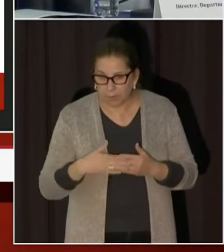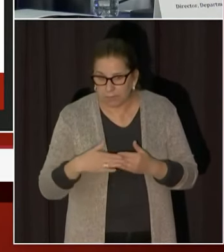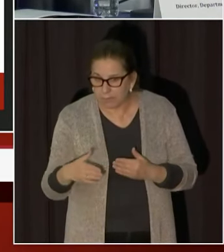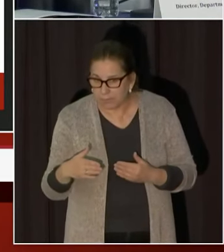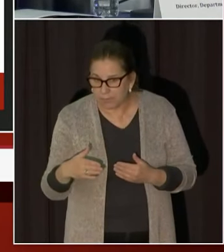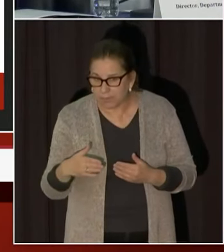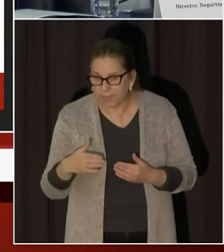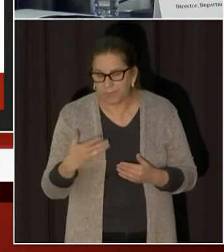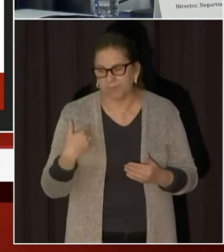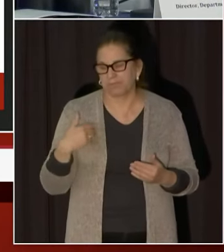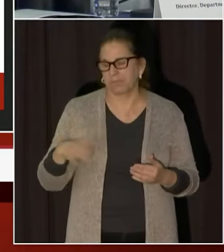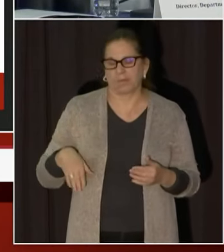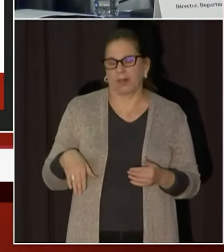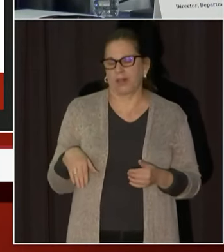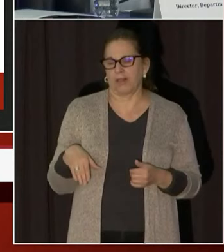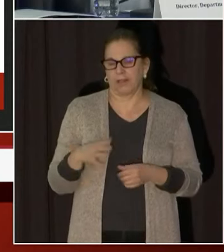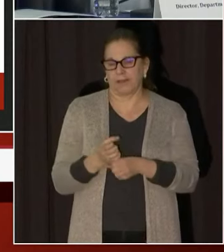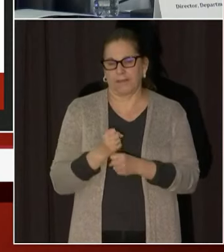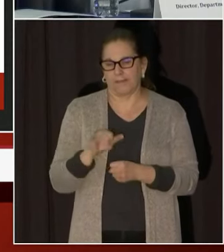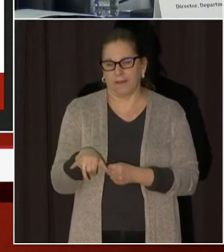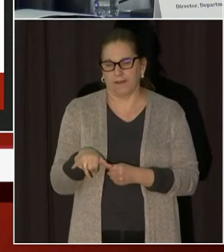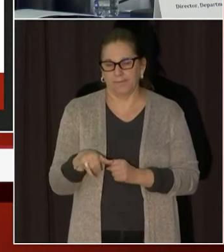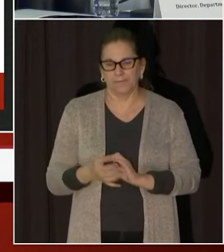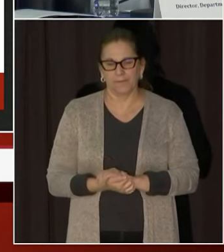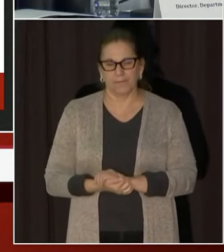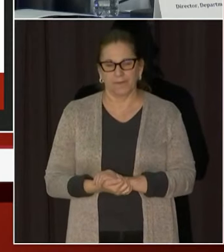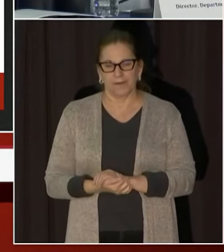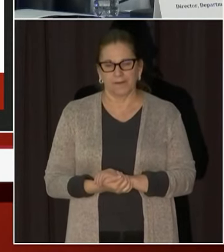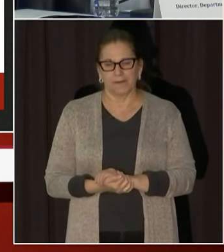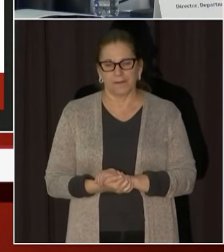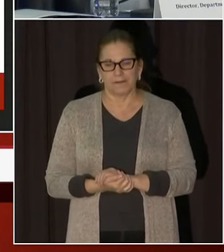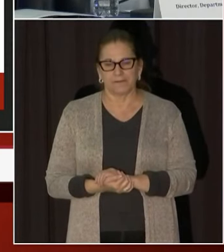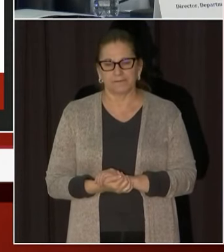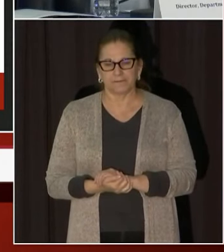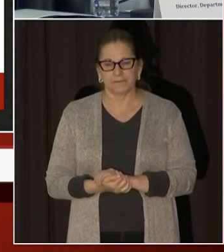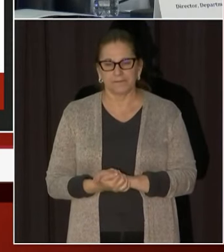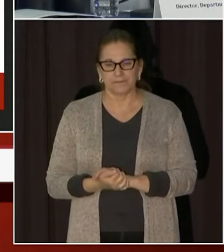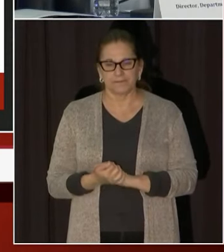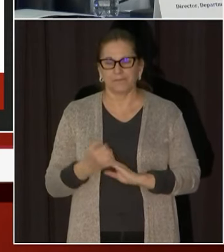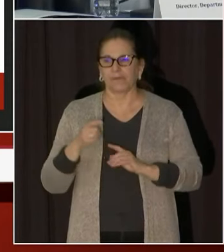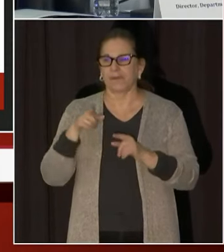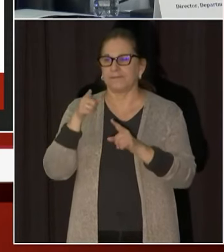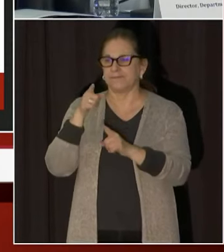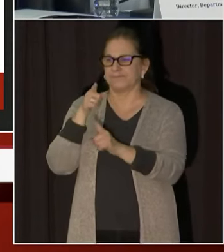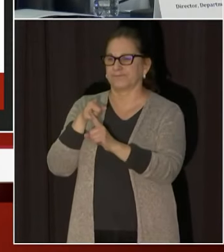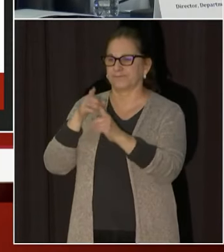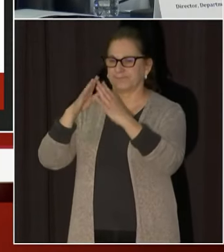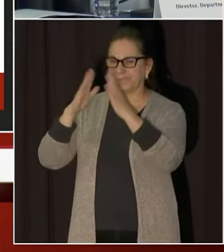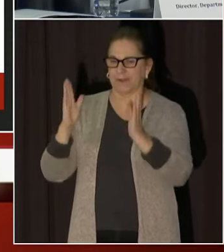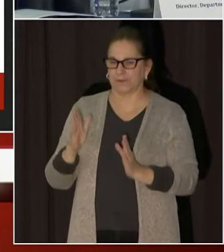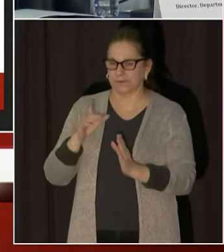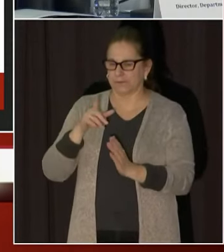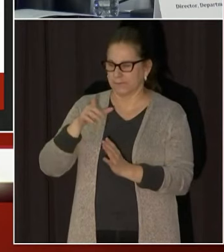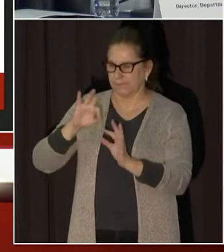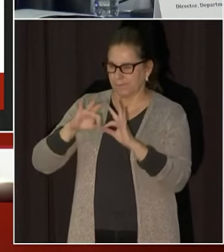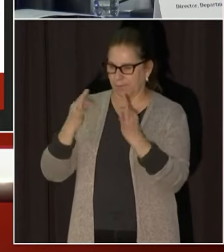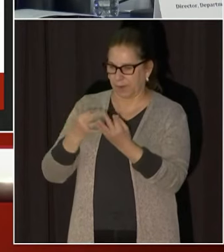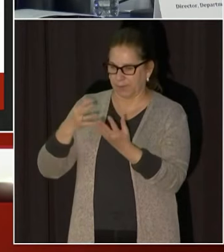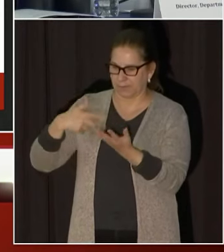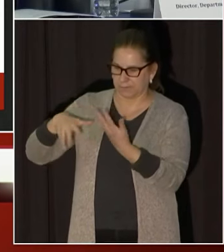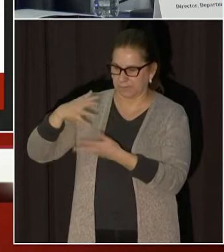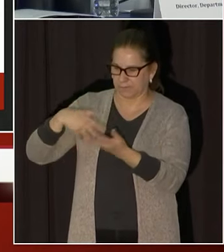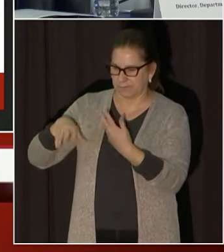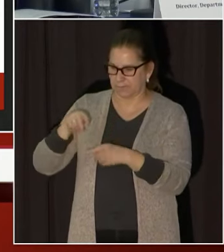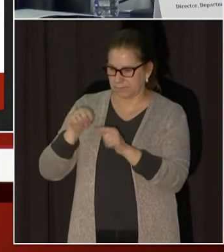district. So these cases are more than likely a household contact is positive, and then the infant subsequently